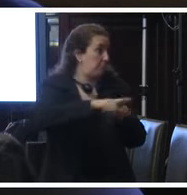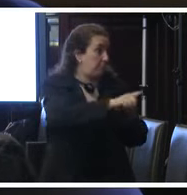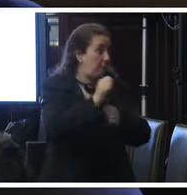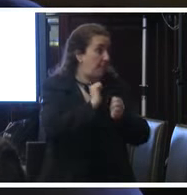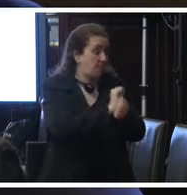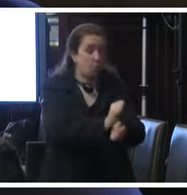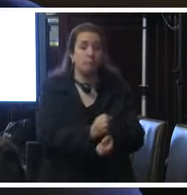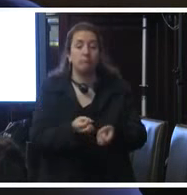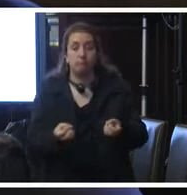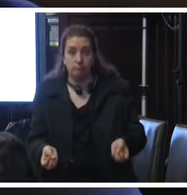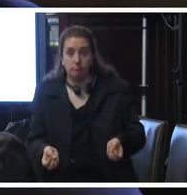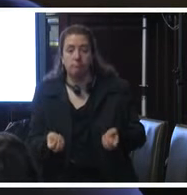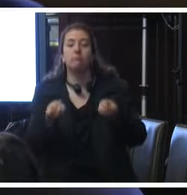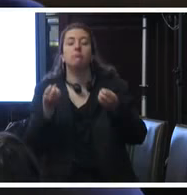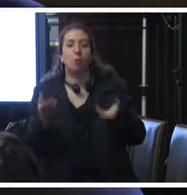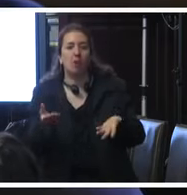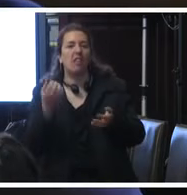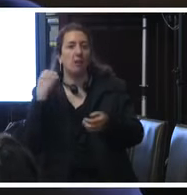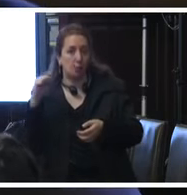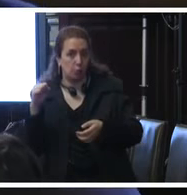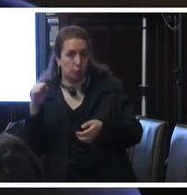the crimes you have been